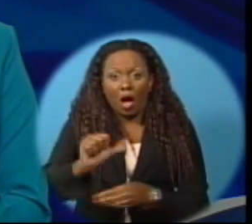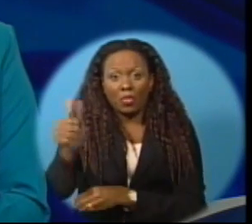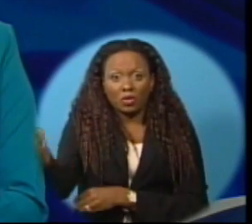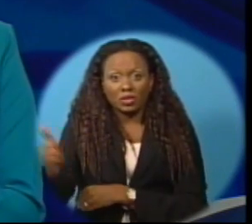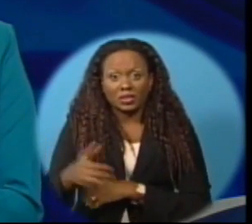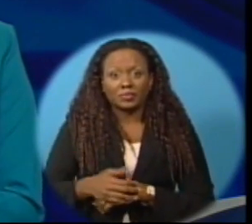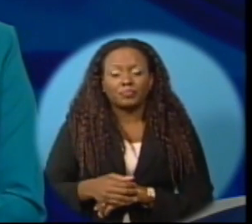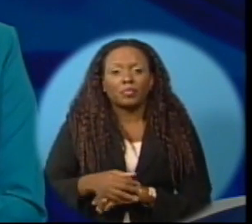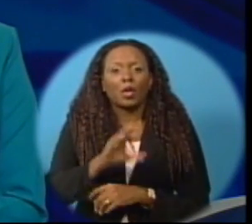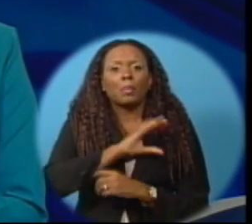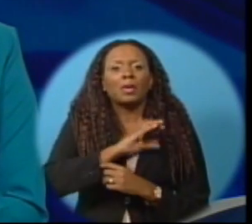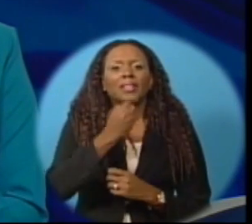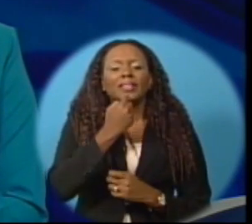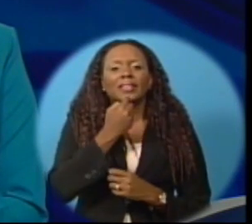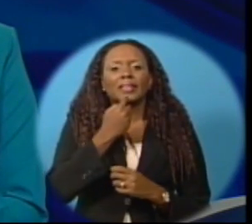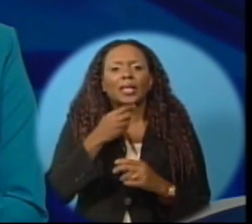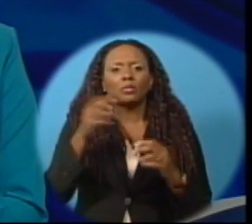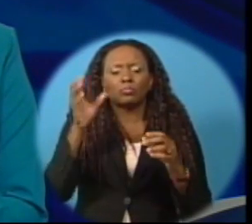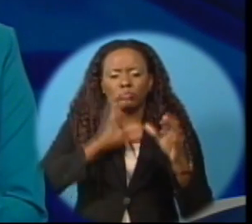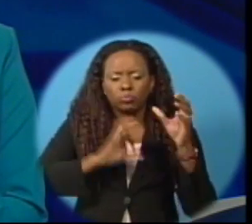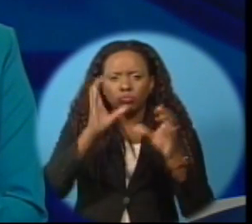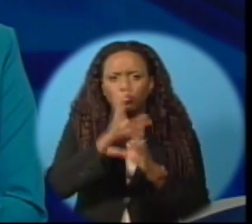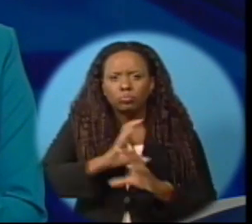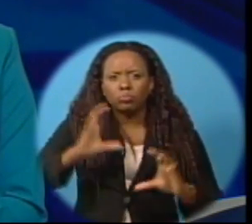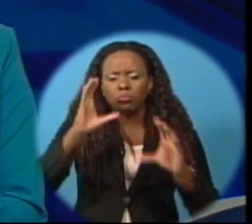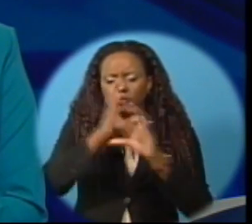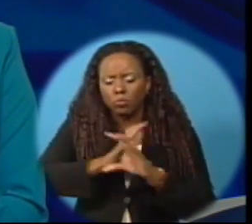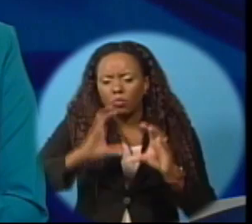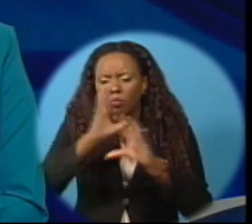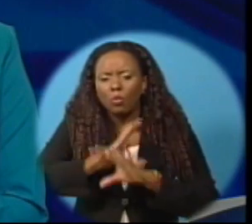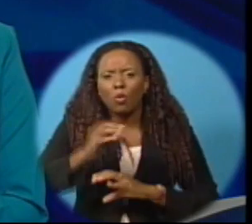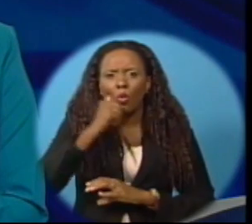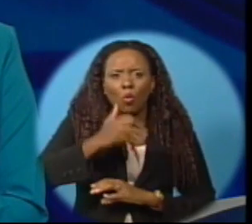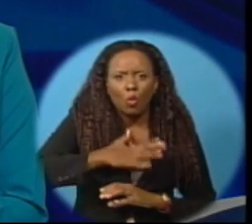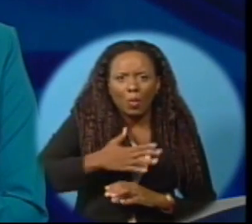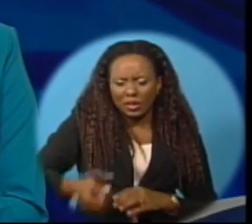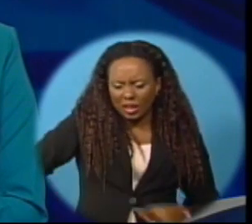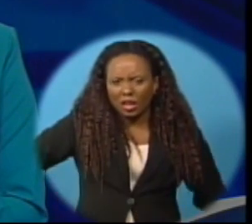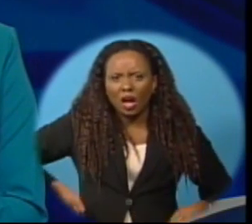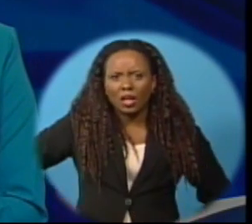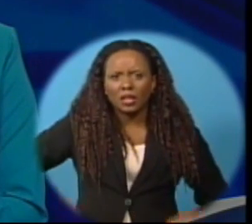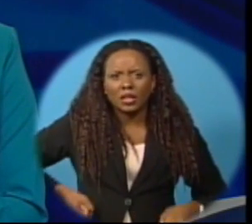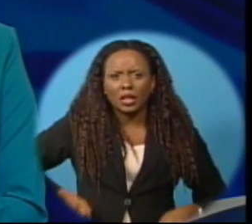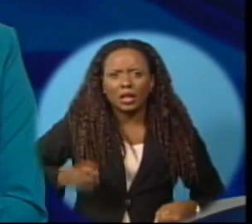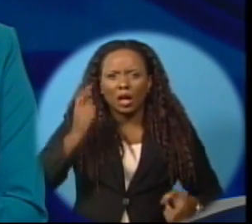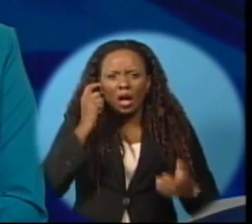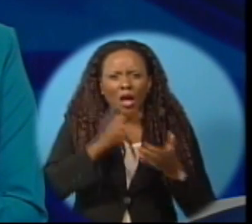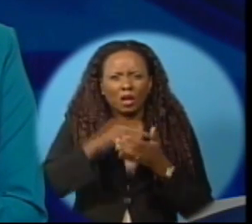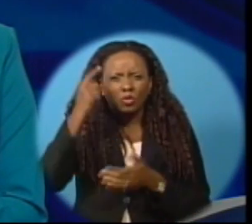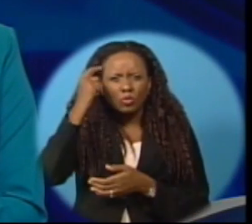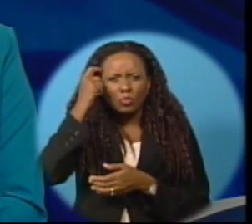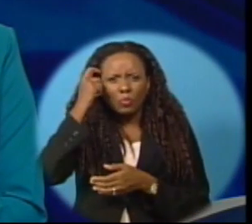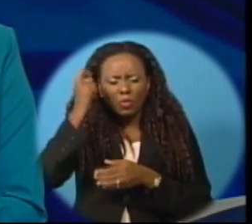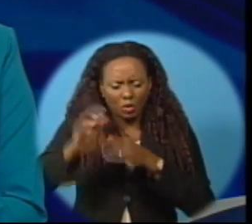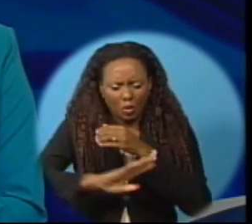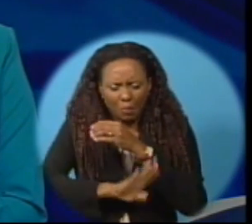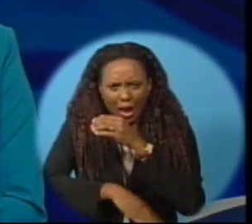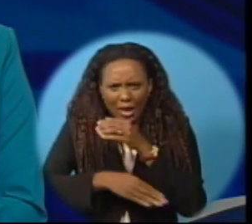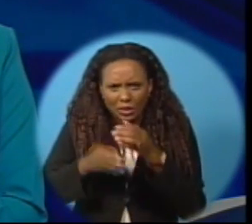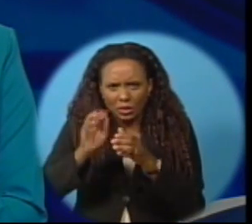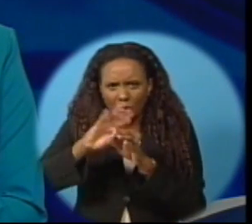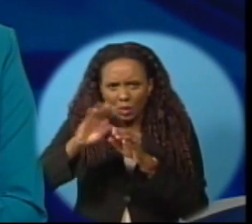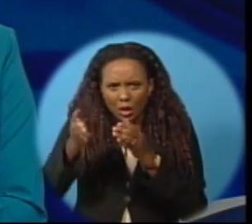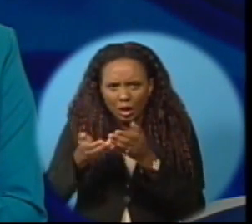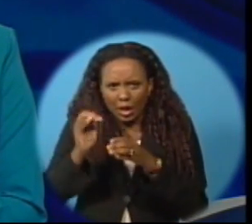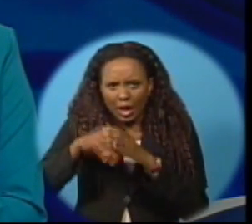According to police reports, during a routine search of the woman's luggage, customs personnel observed suspicious-looking packages concealed